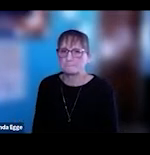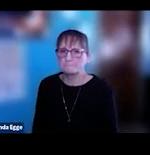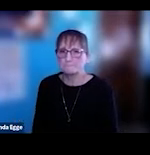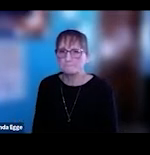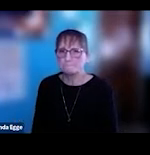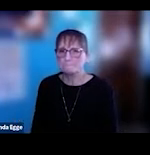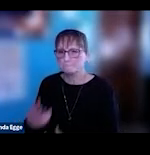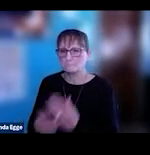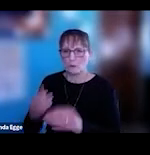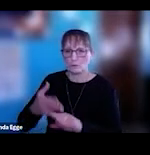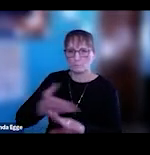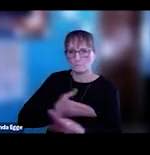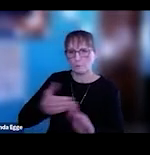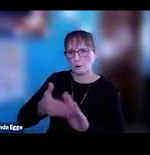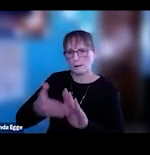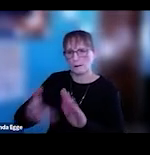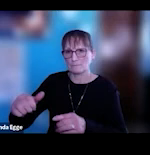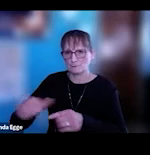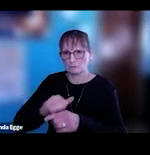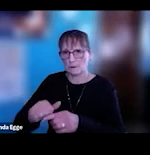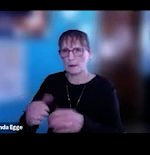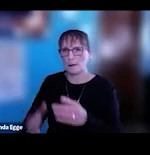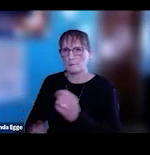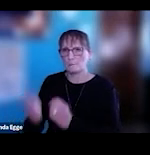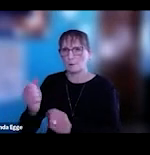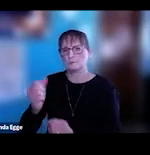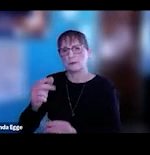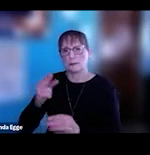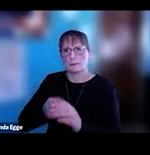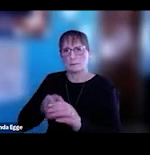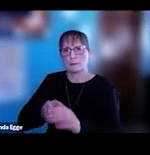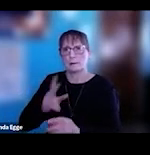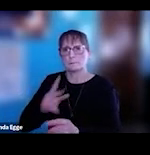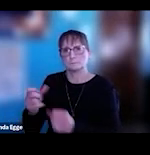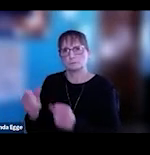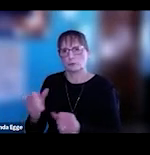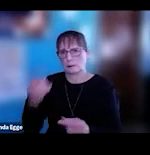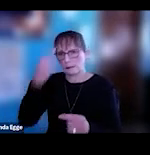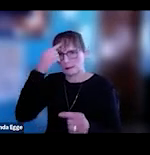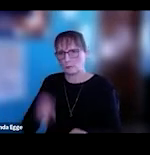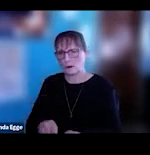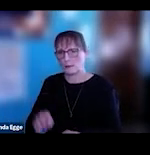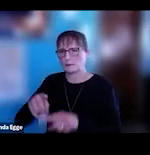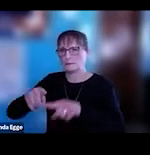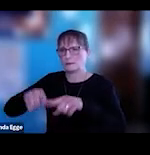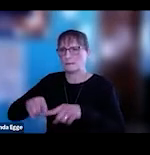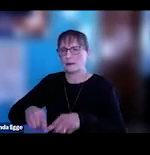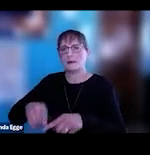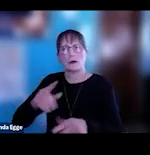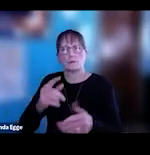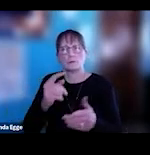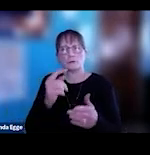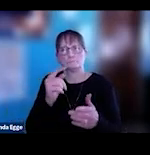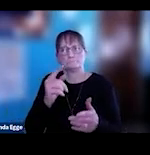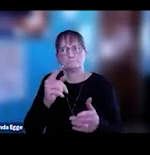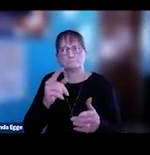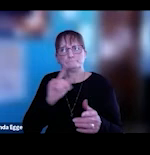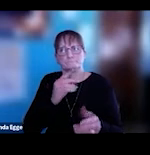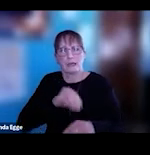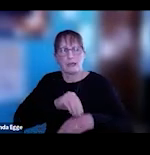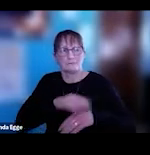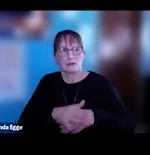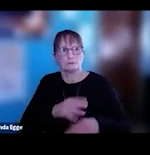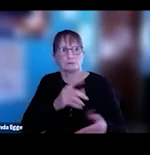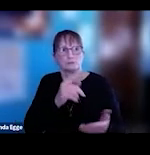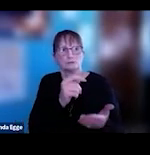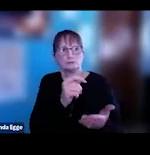Both before and after training, most participants strongly or somewhat agreed they should rely on the advice of treatment experts to develop